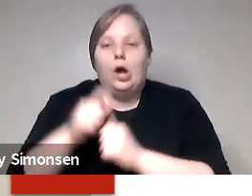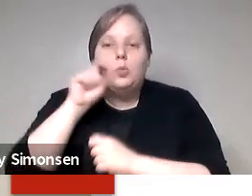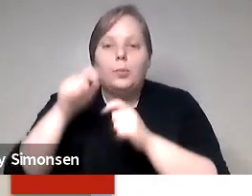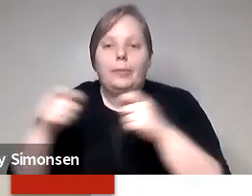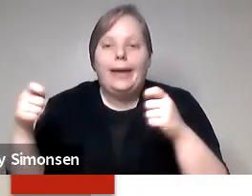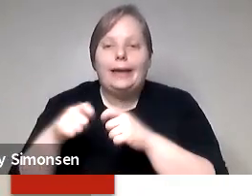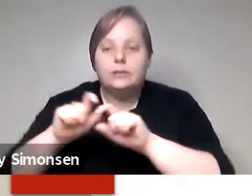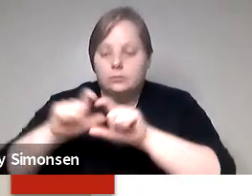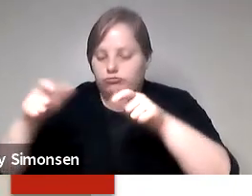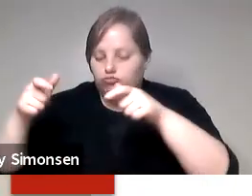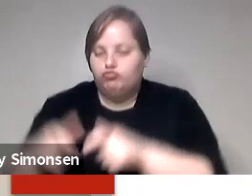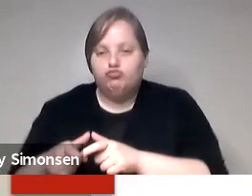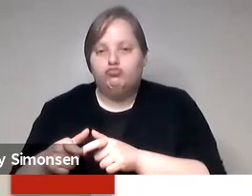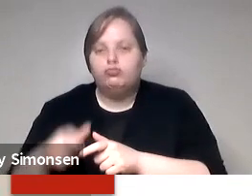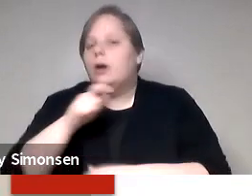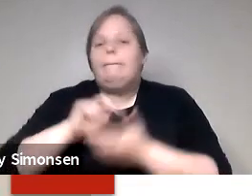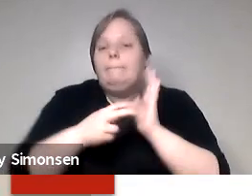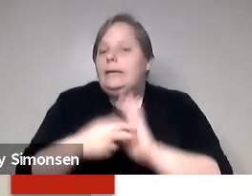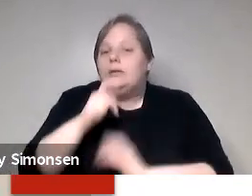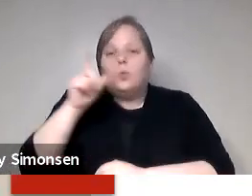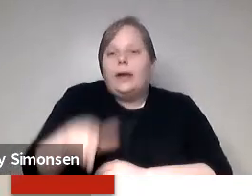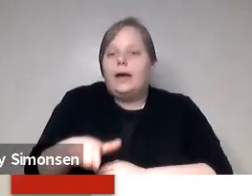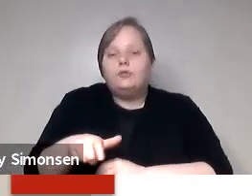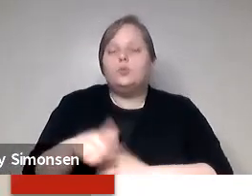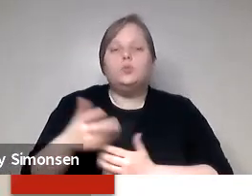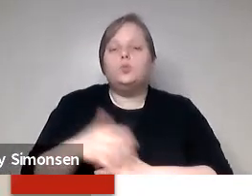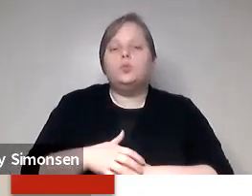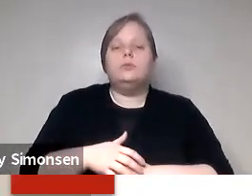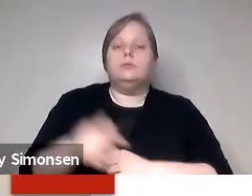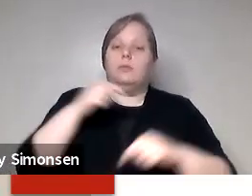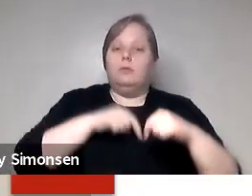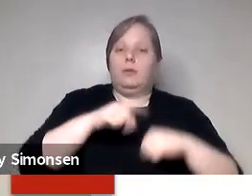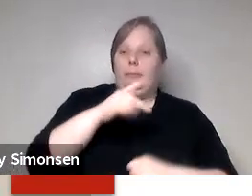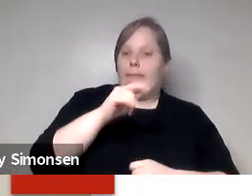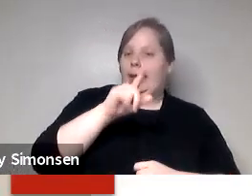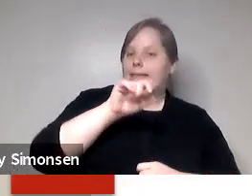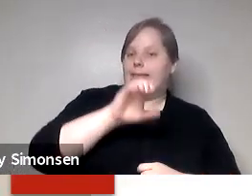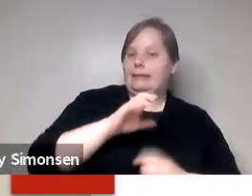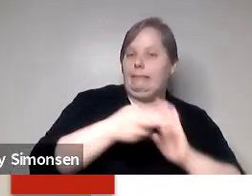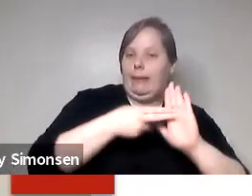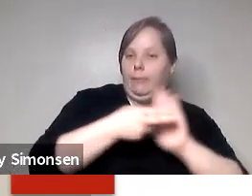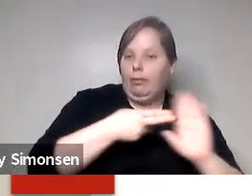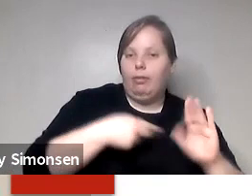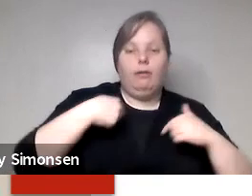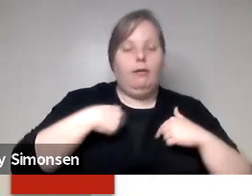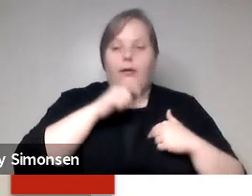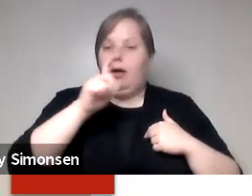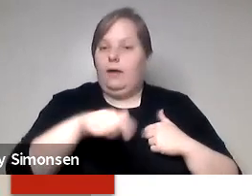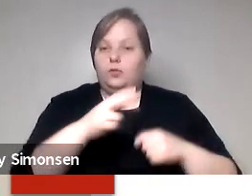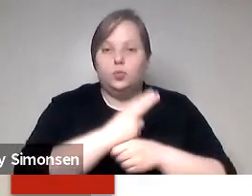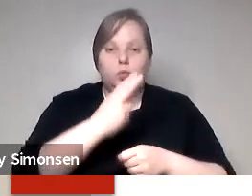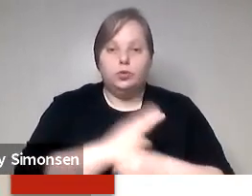I don't have to, going back to these plastic labels, I don't have to use